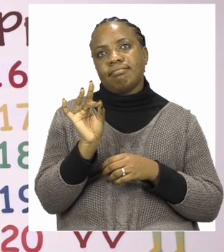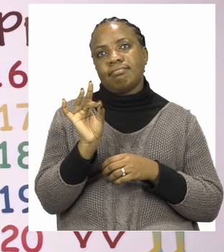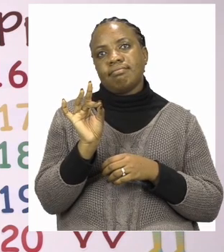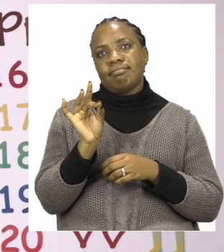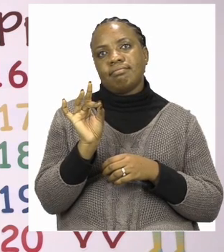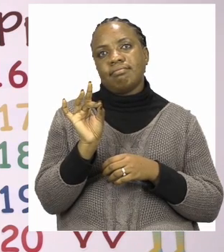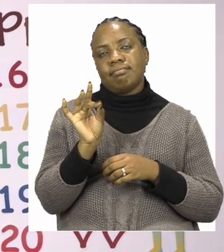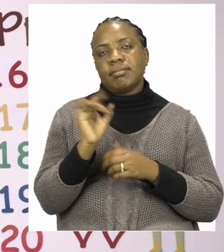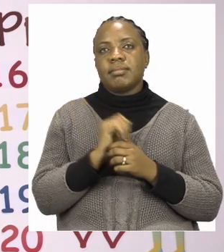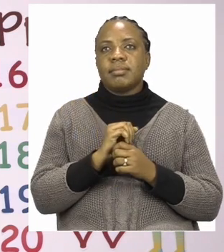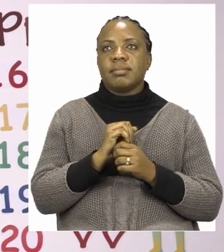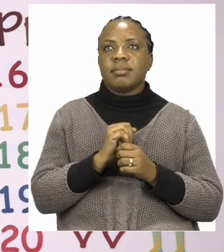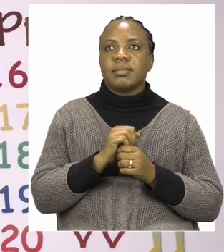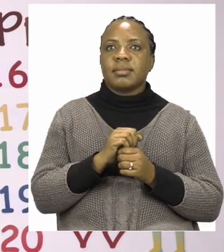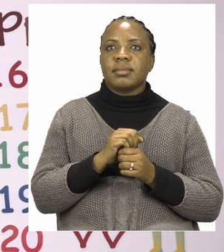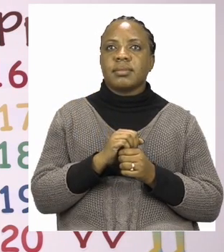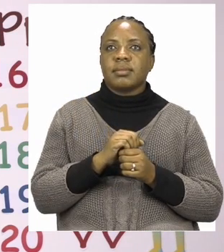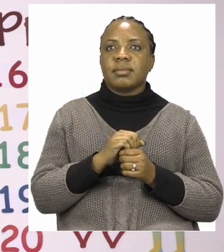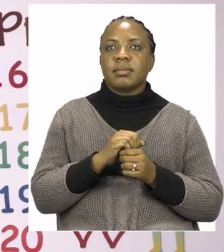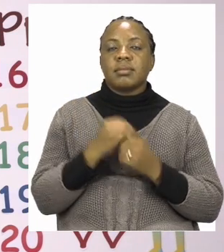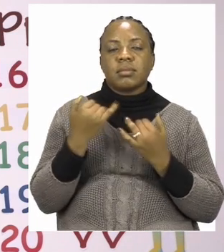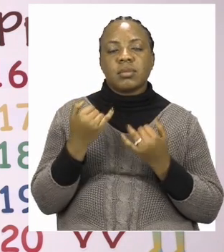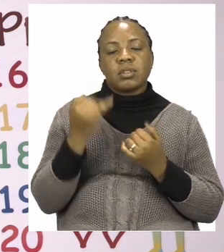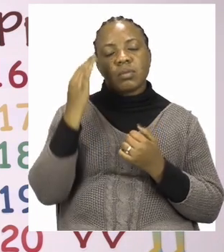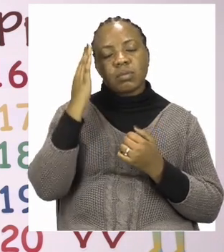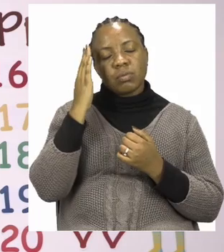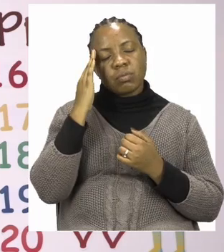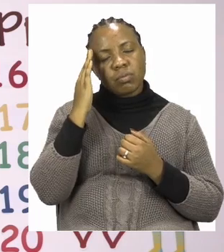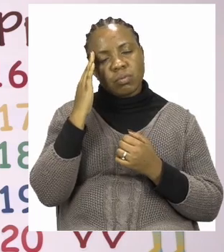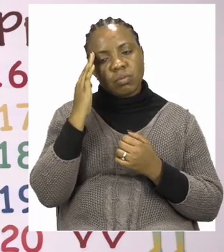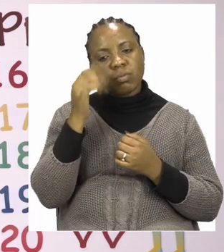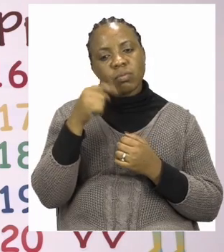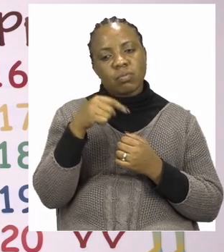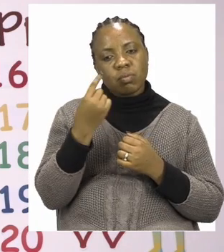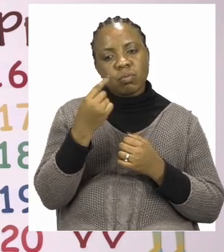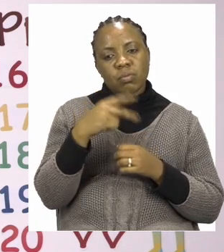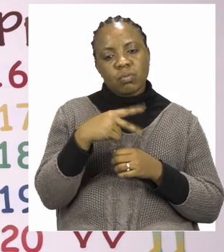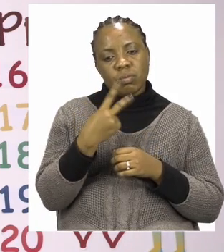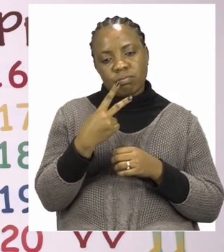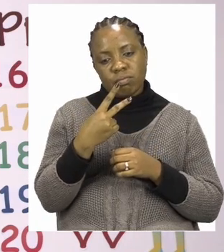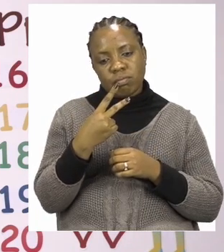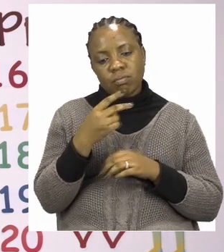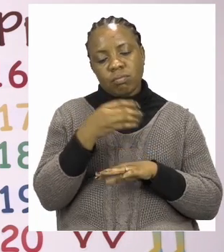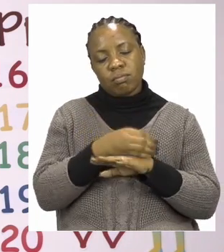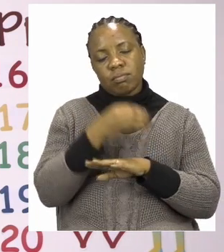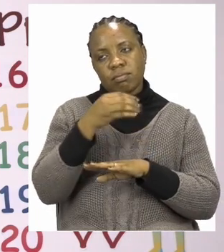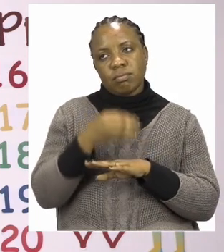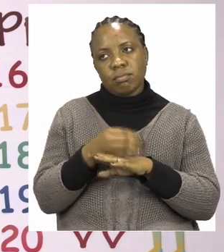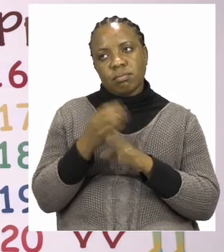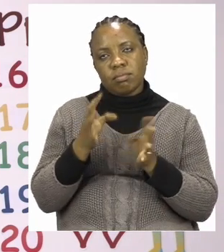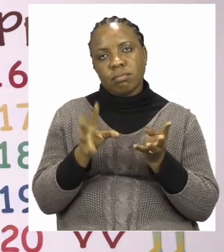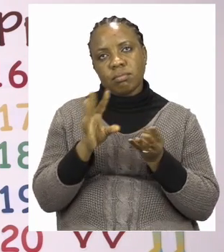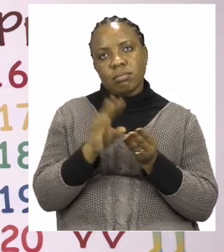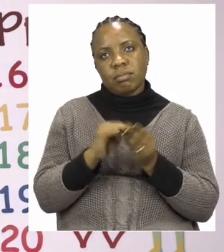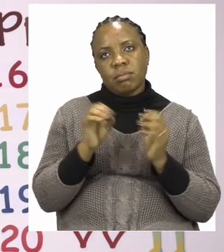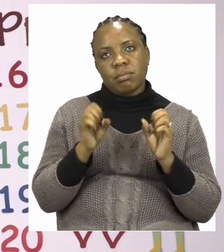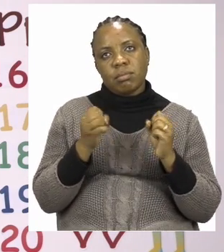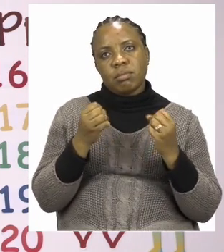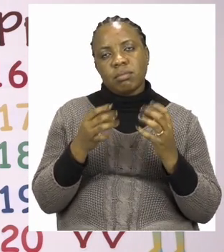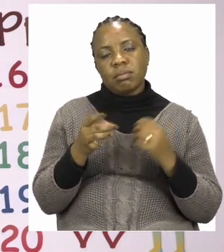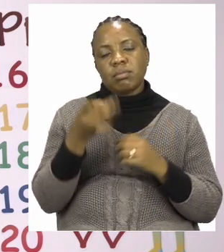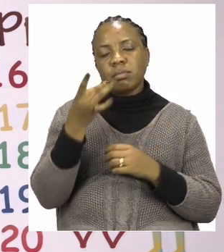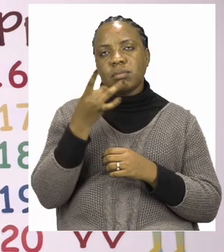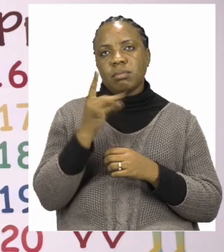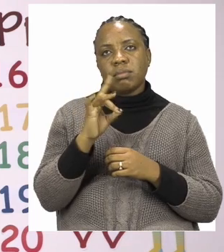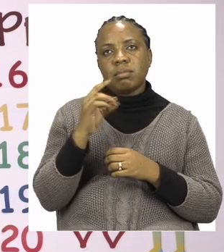So we now know that the bottles from Monday and Tuesday put together give us